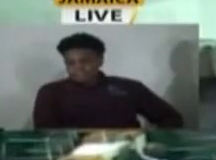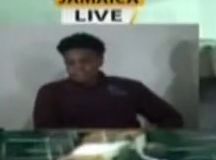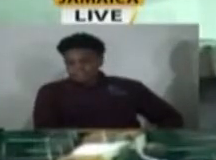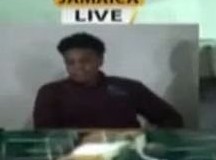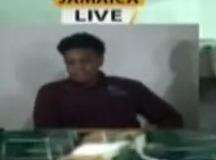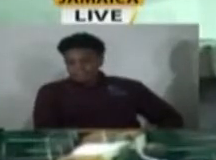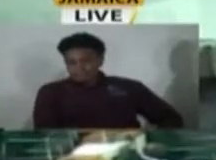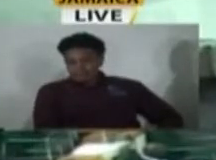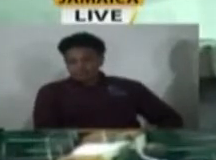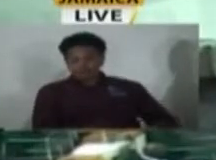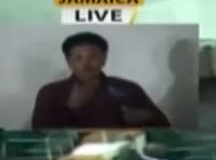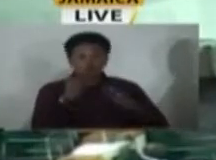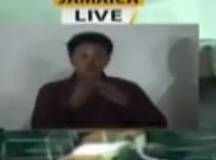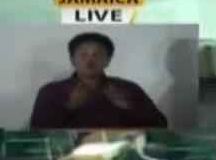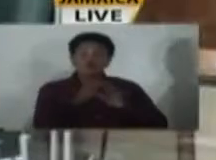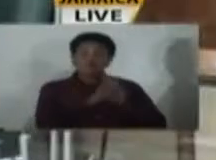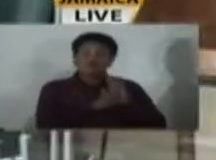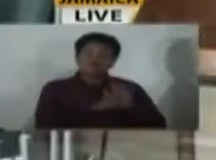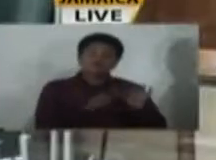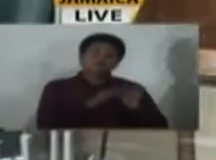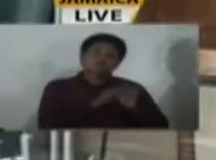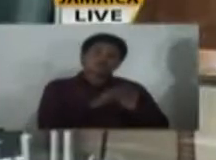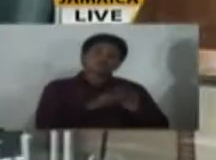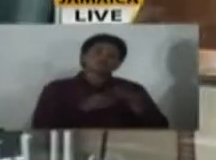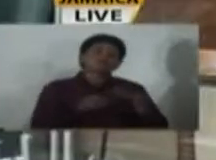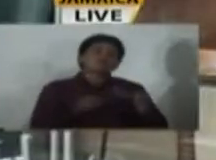And good policy matters more.